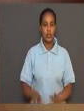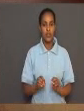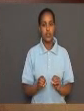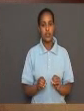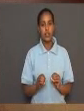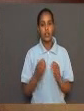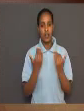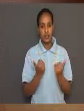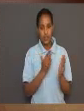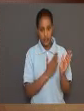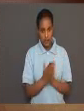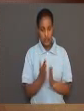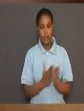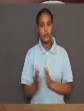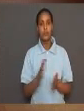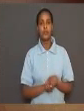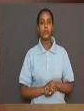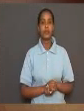Students, let's get ready.